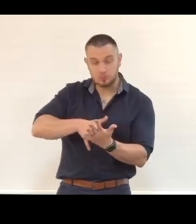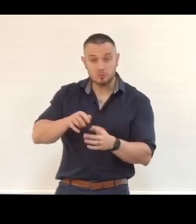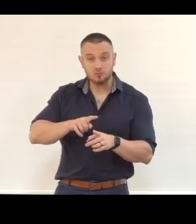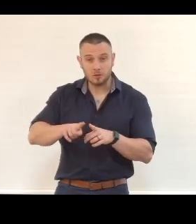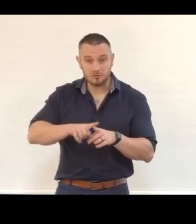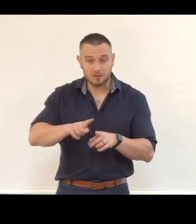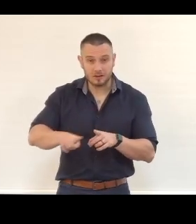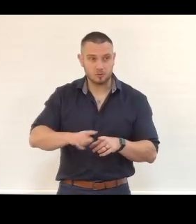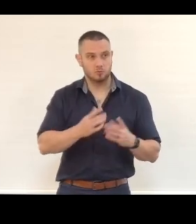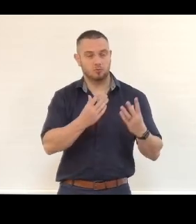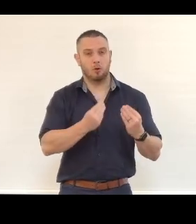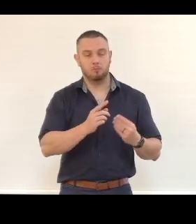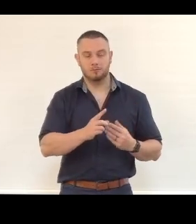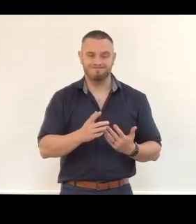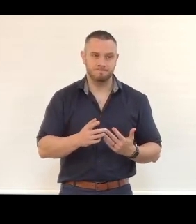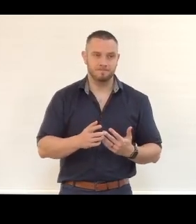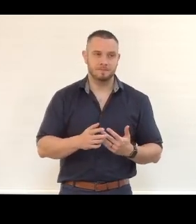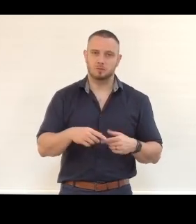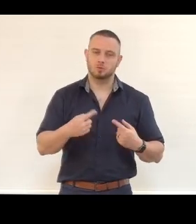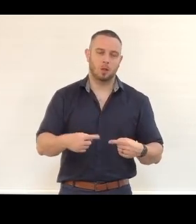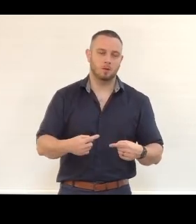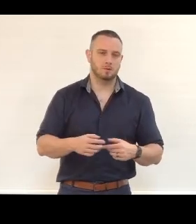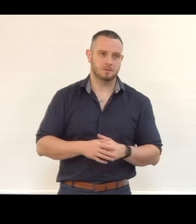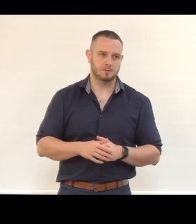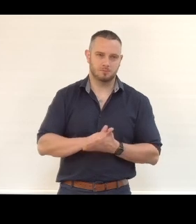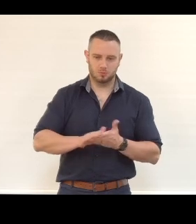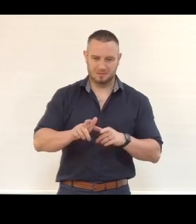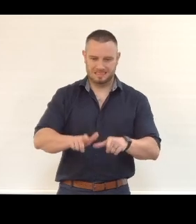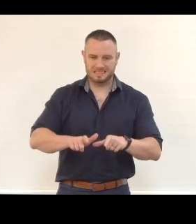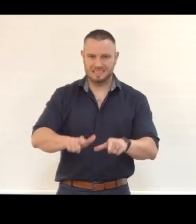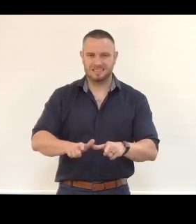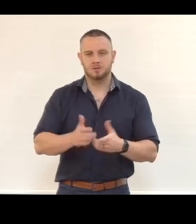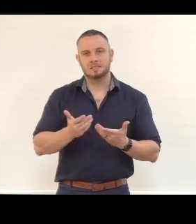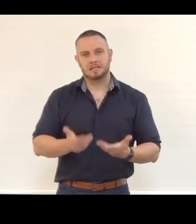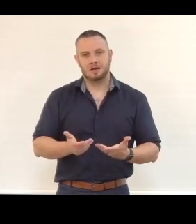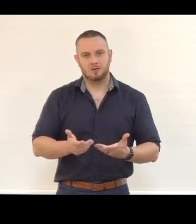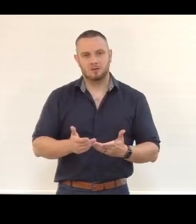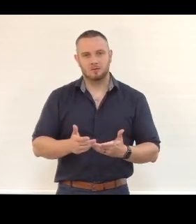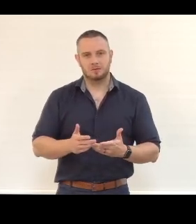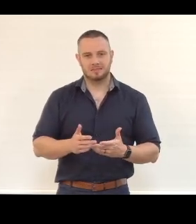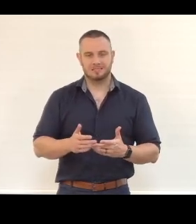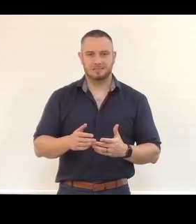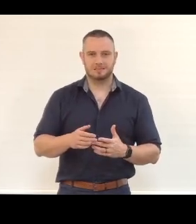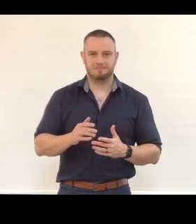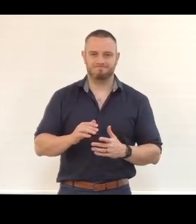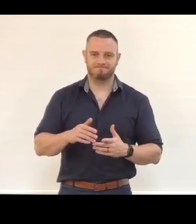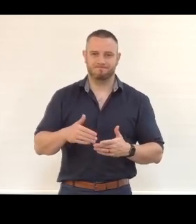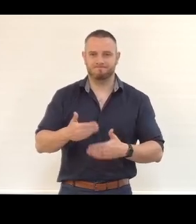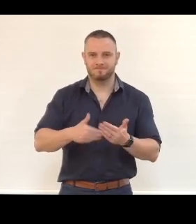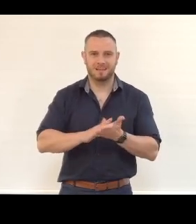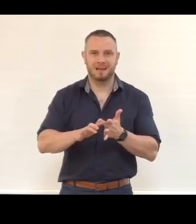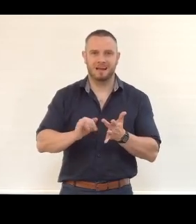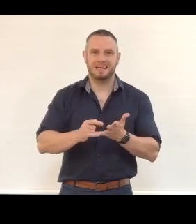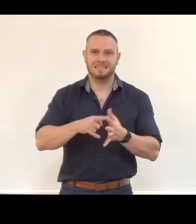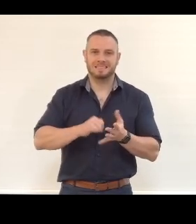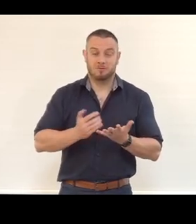could. But somehow they didn't allow us to stay there. So at this moment, the program is unfortunately paused. There